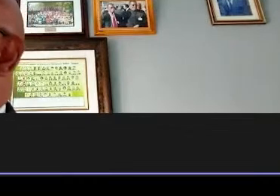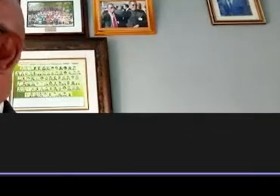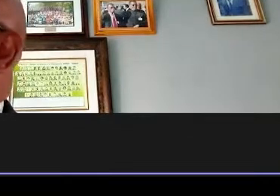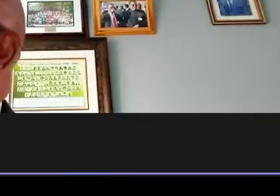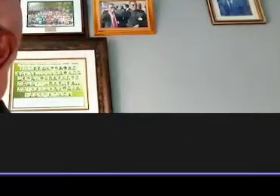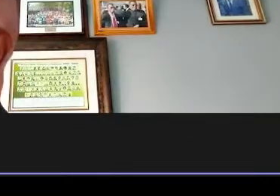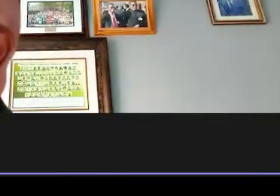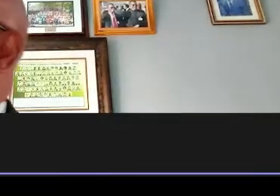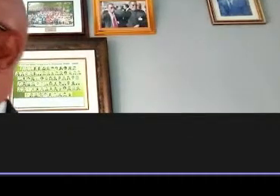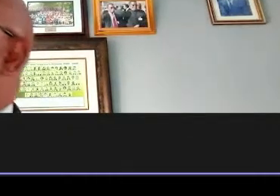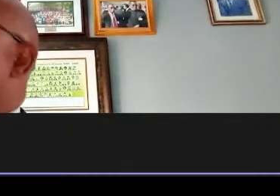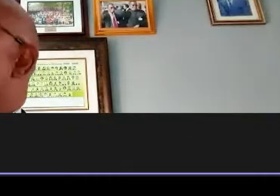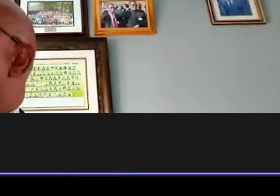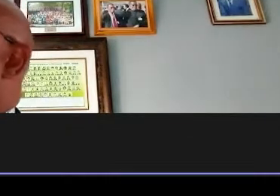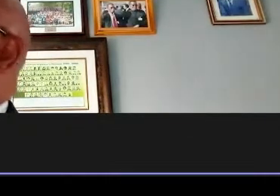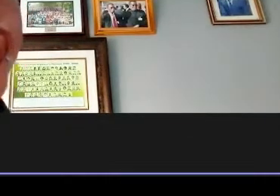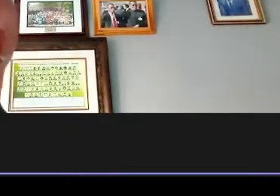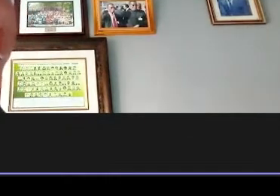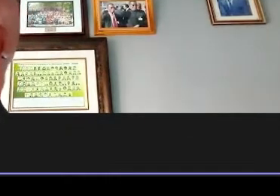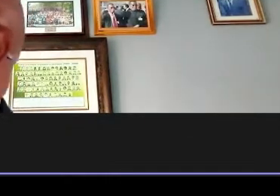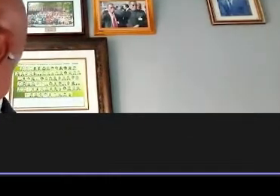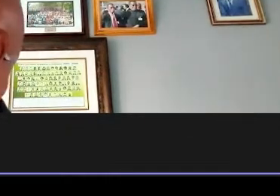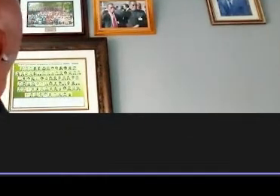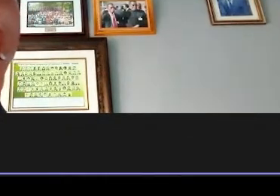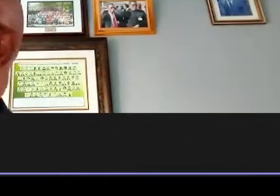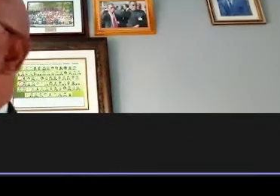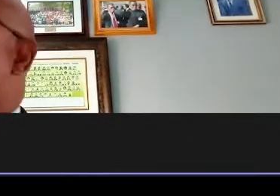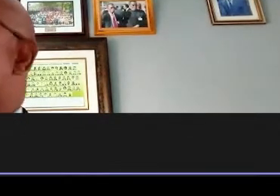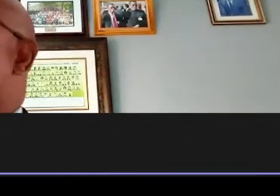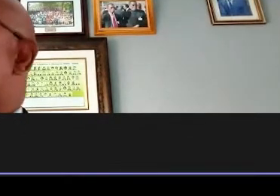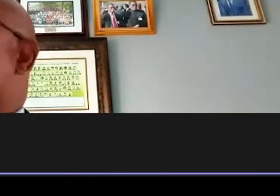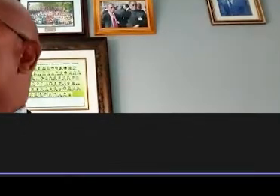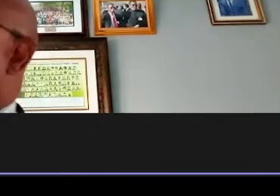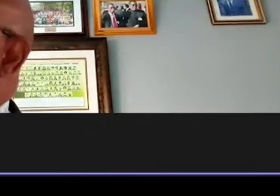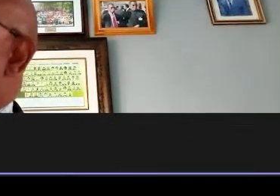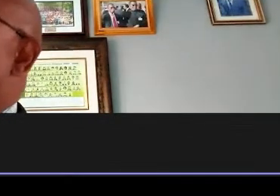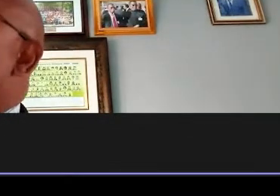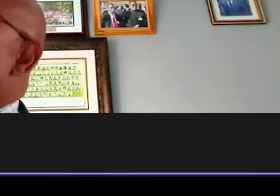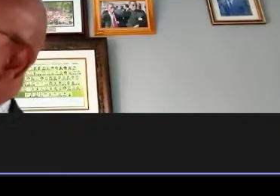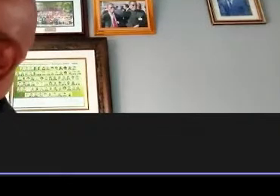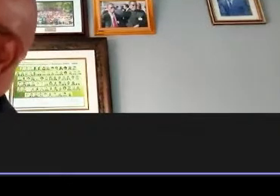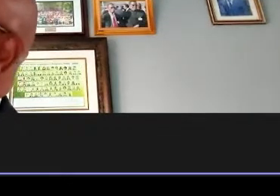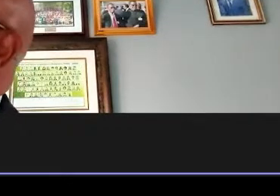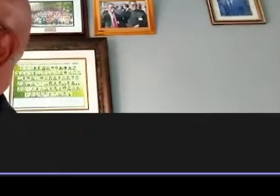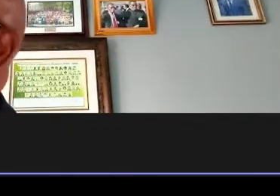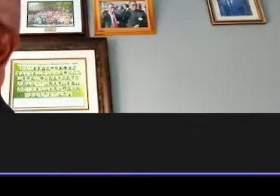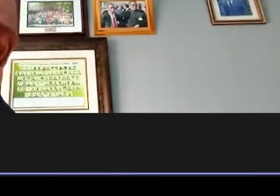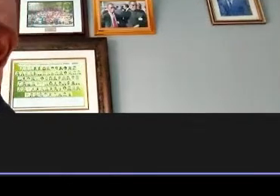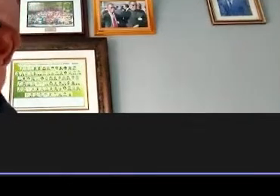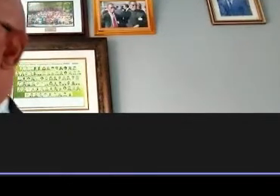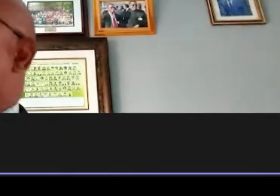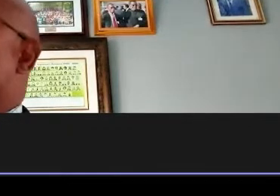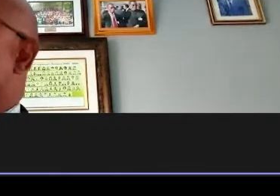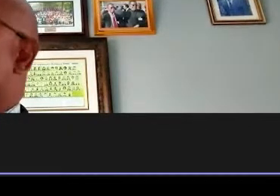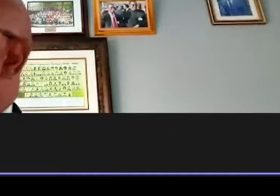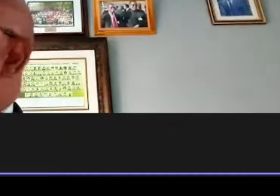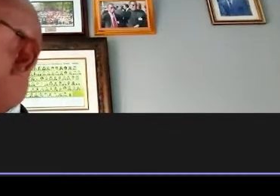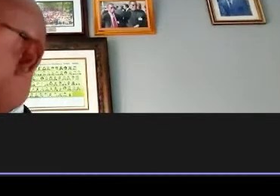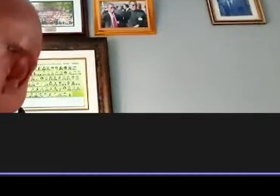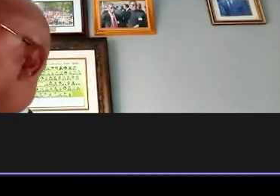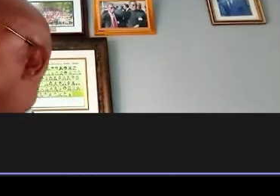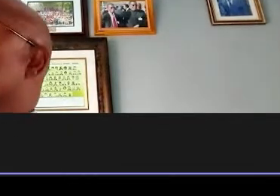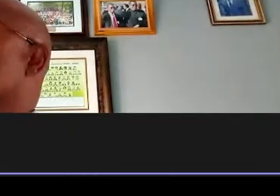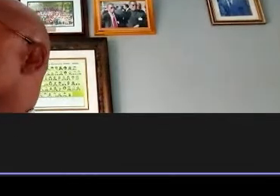394,939 has not been considered, as the forensic investigation report provided indicates that these transactions resulting